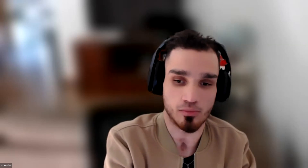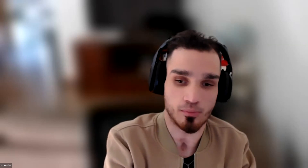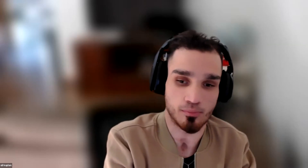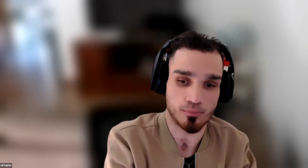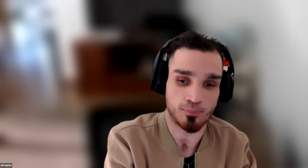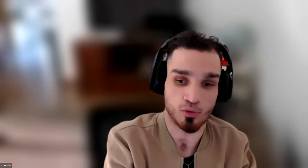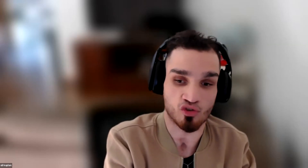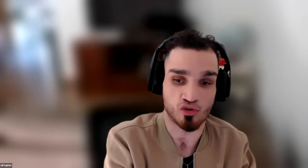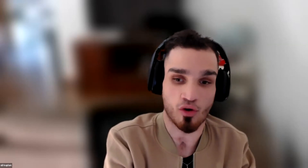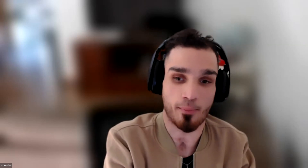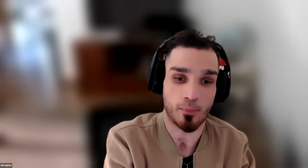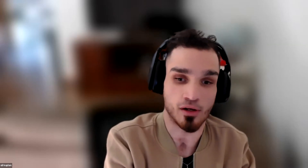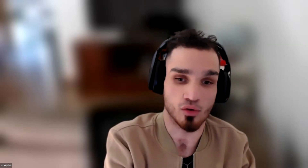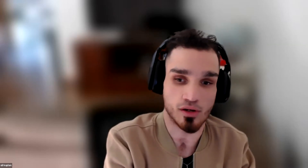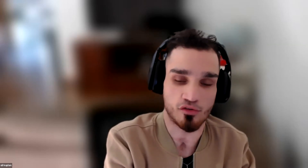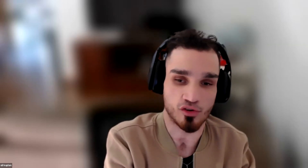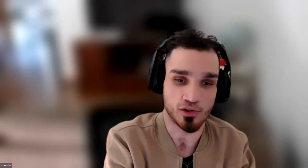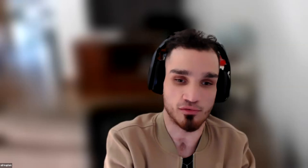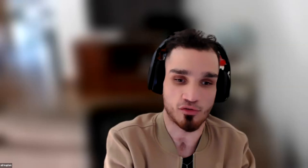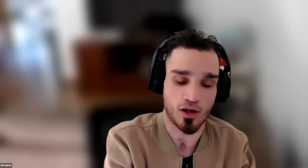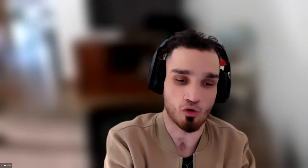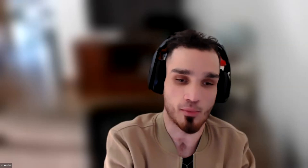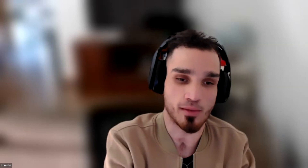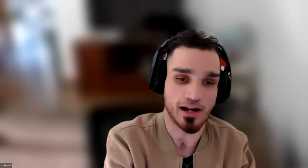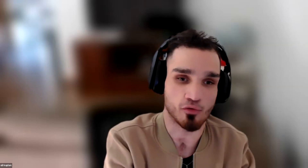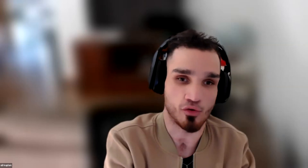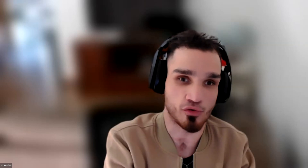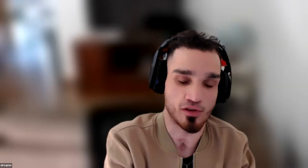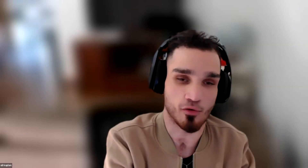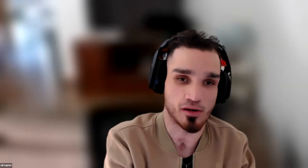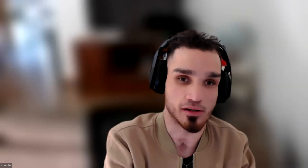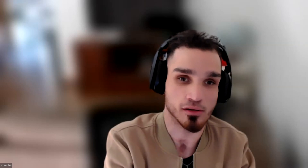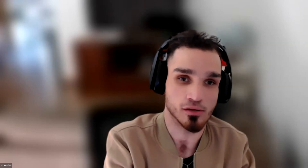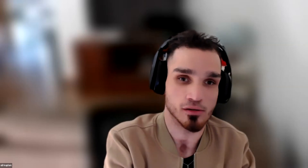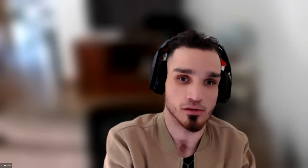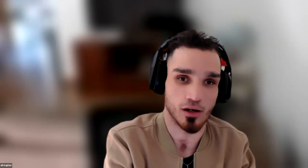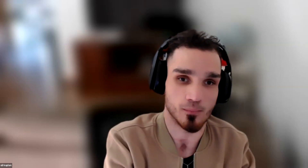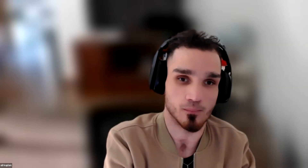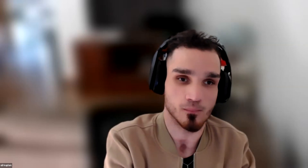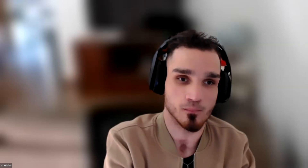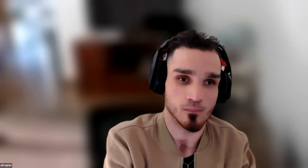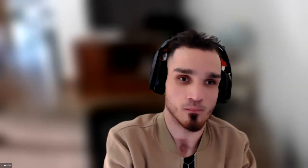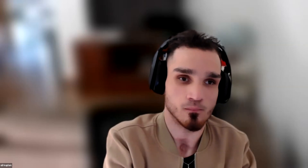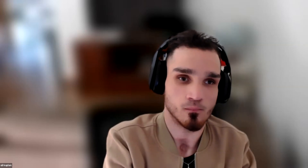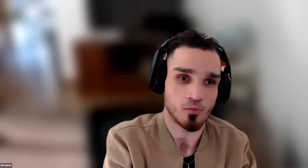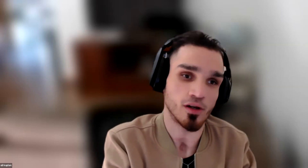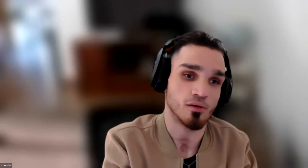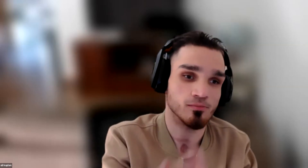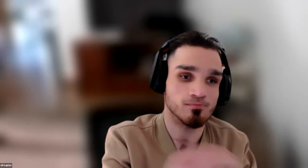like pushing crap uphill. It's like climbing Mount Everest. It's never ending.